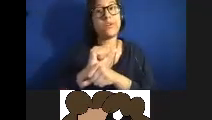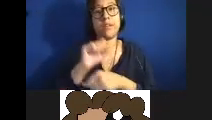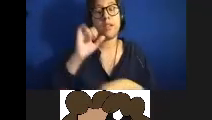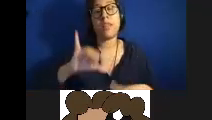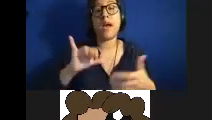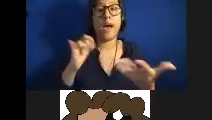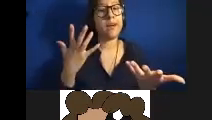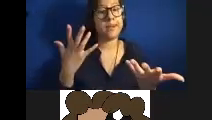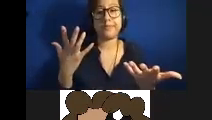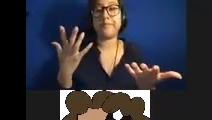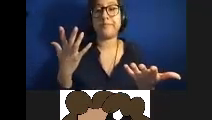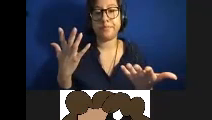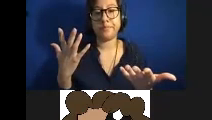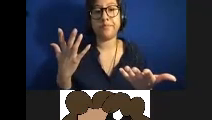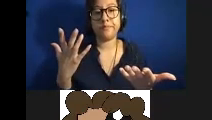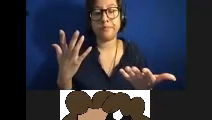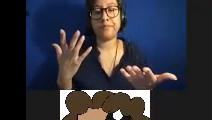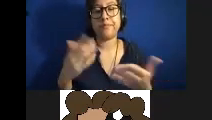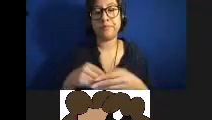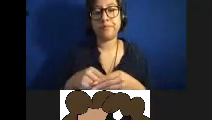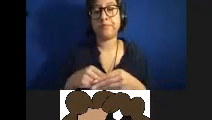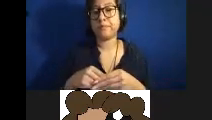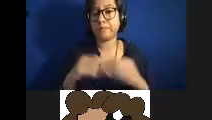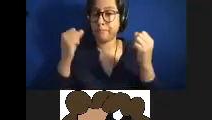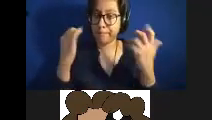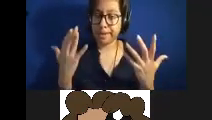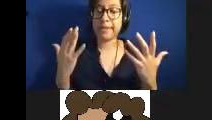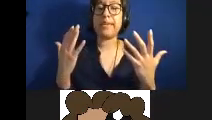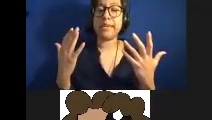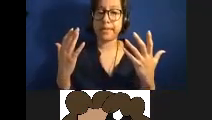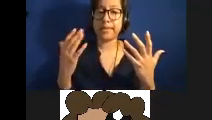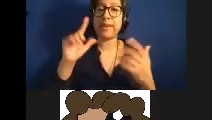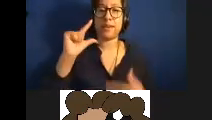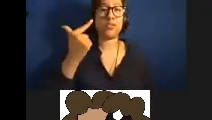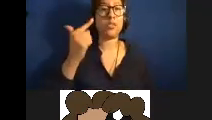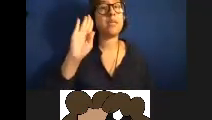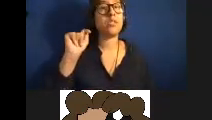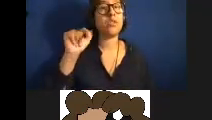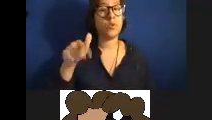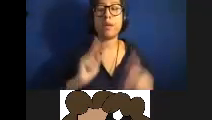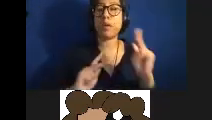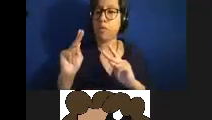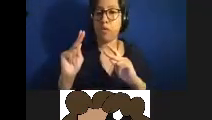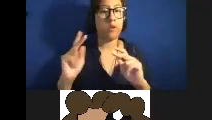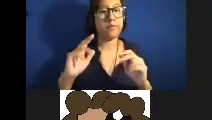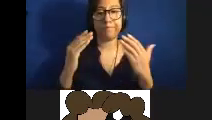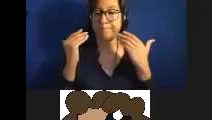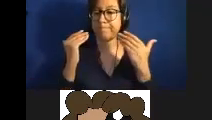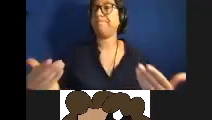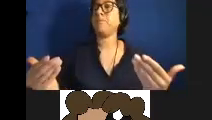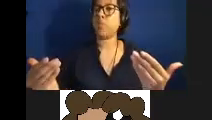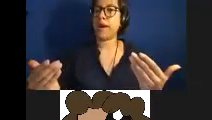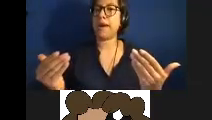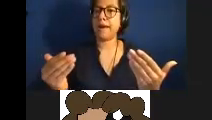something unfortunate that a lot of the LGBTQ community